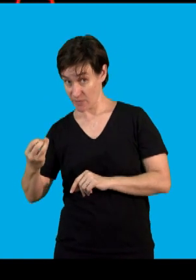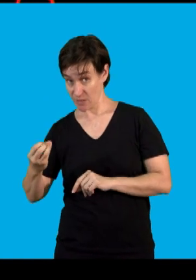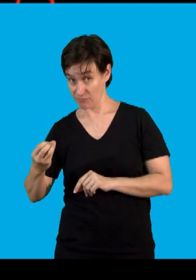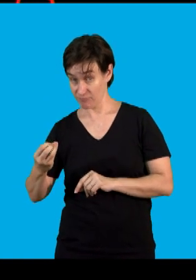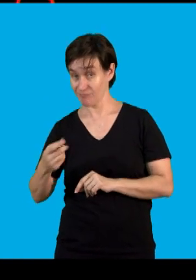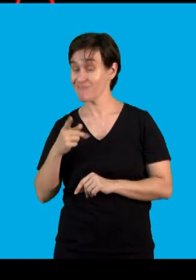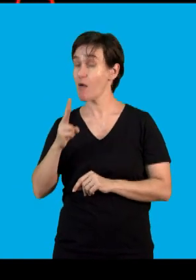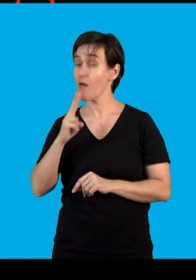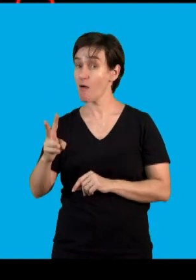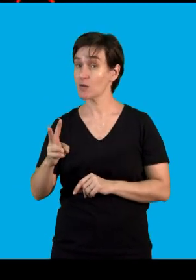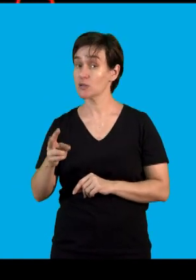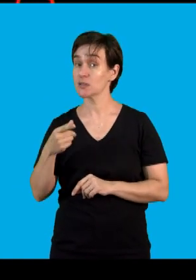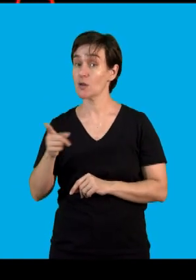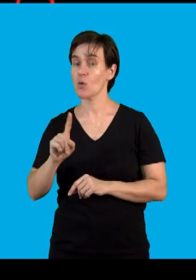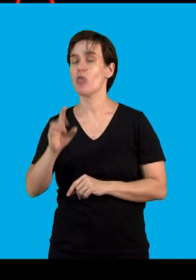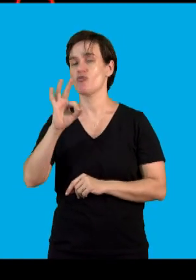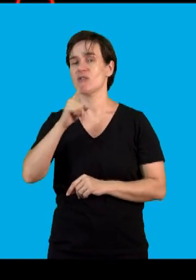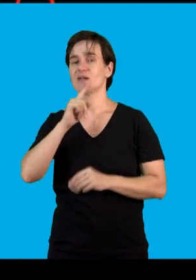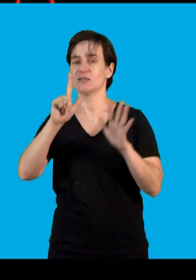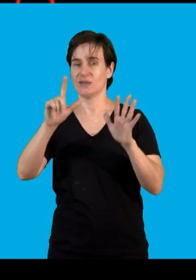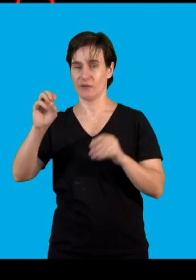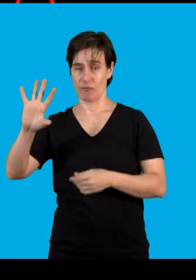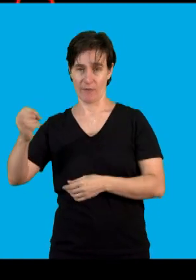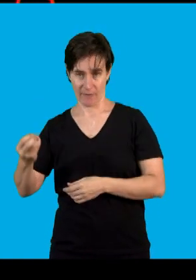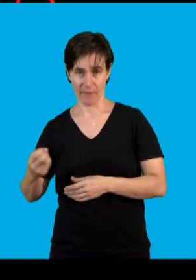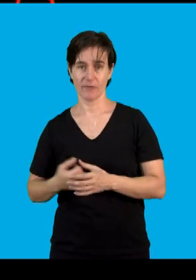250, and then your answer must be